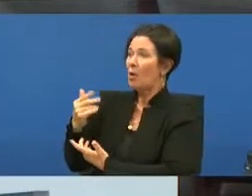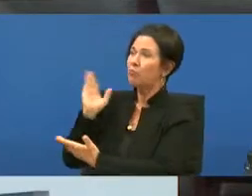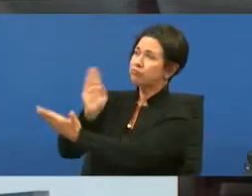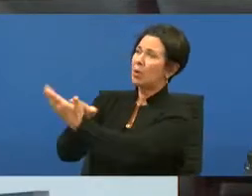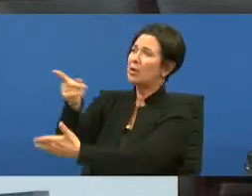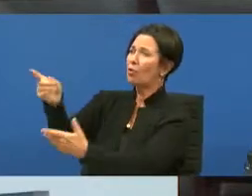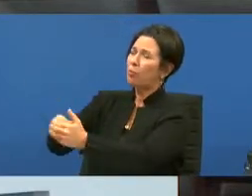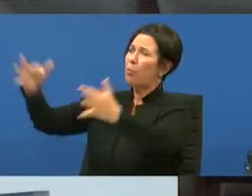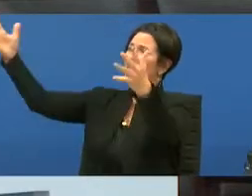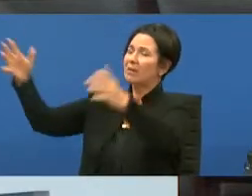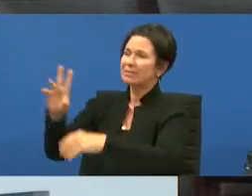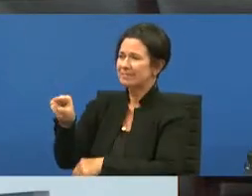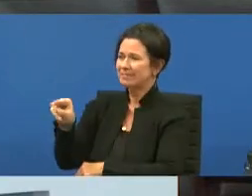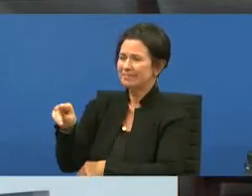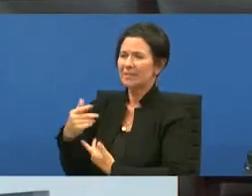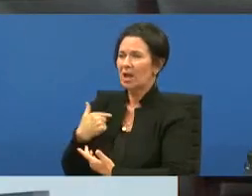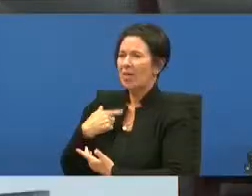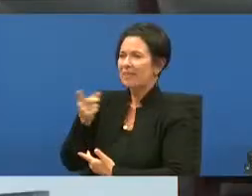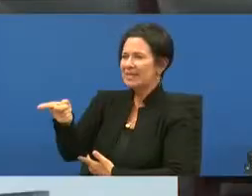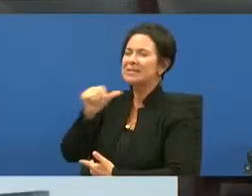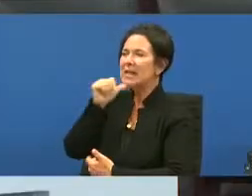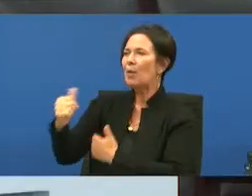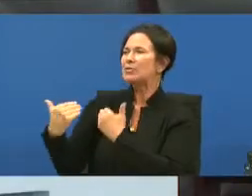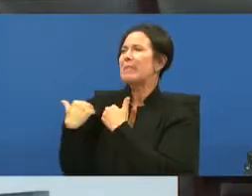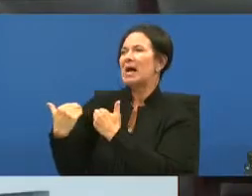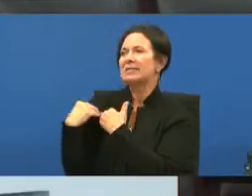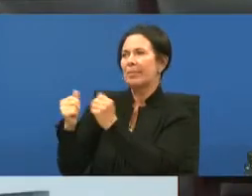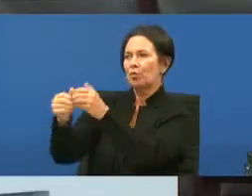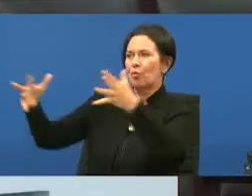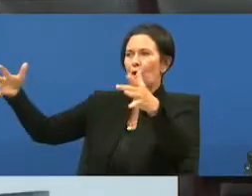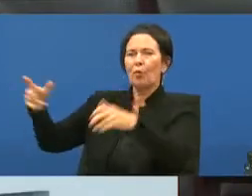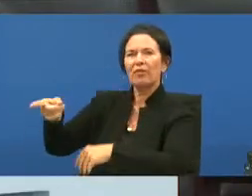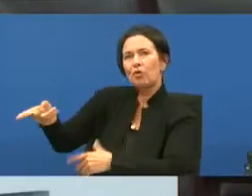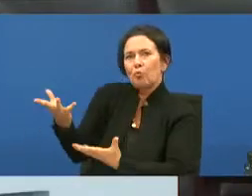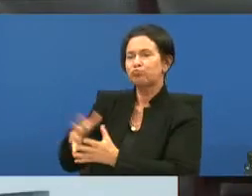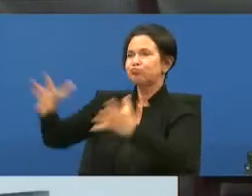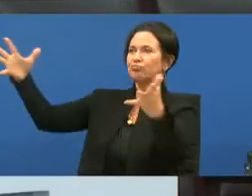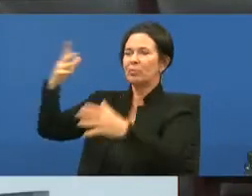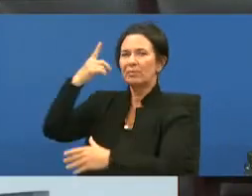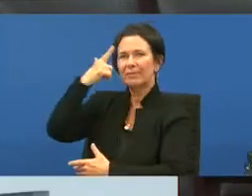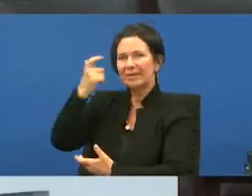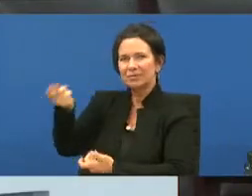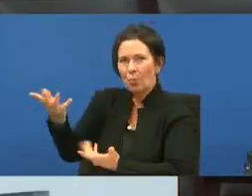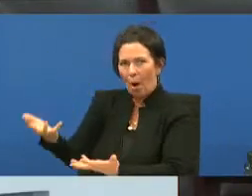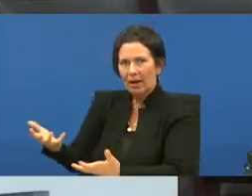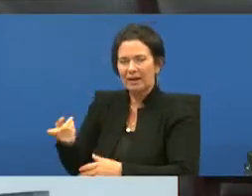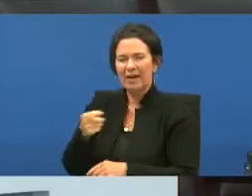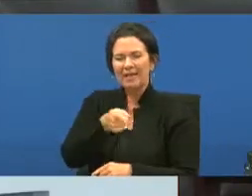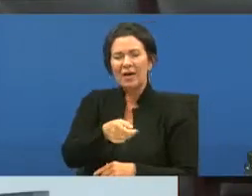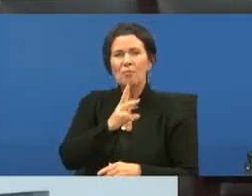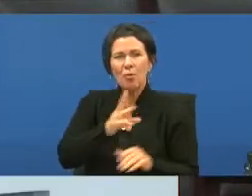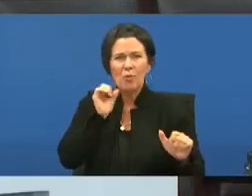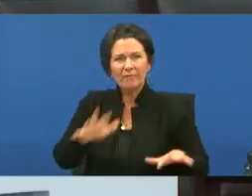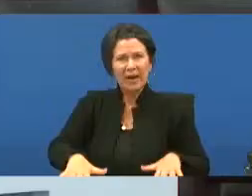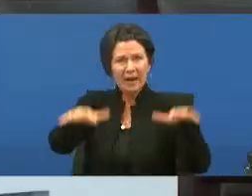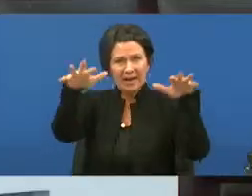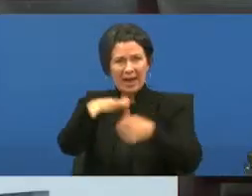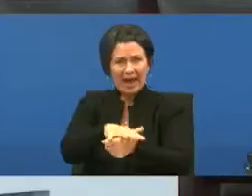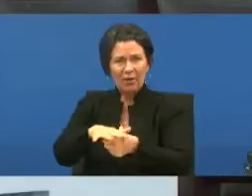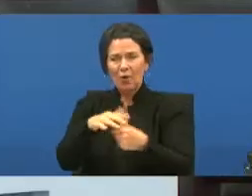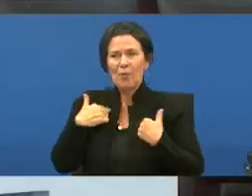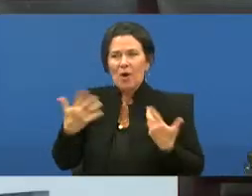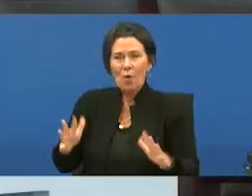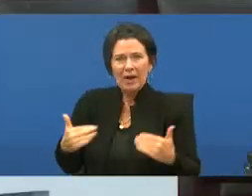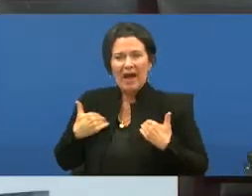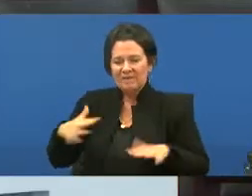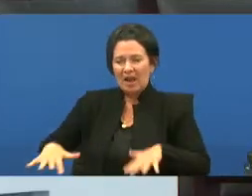against irresponsible growth. Our roads, drainage, and public services just aren't equipped to handle this kind of density. We already deal with flooding, and